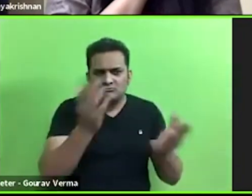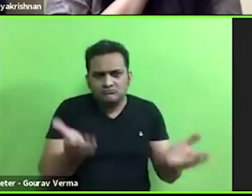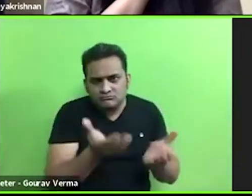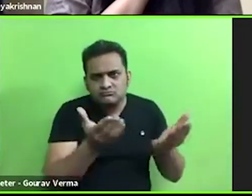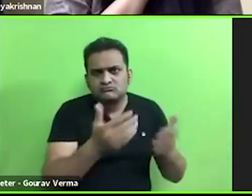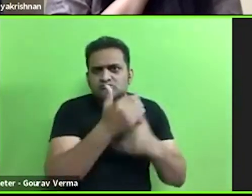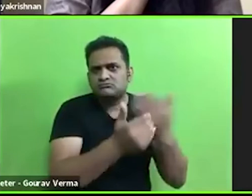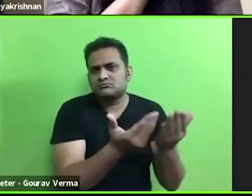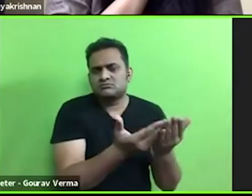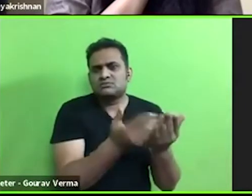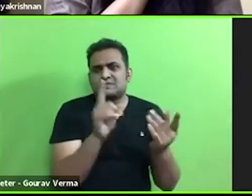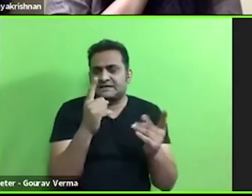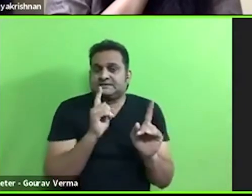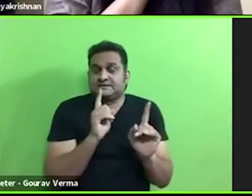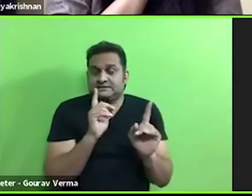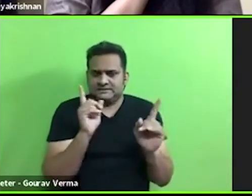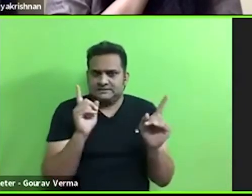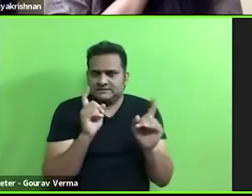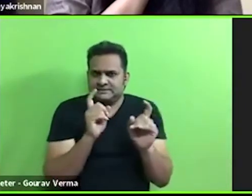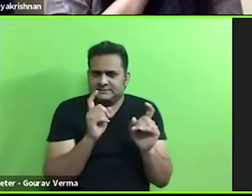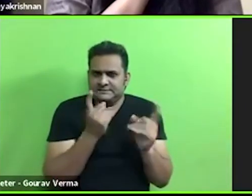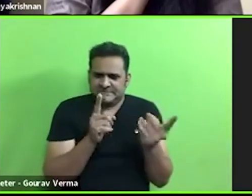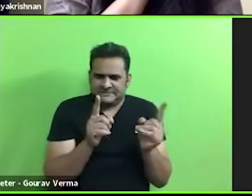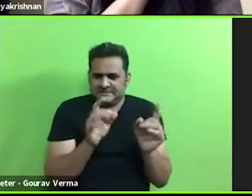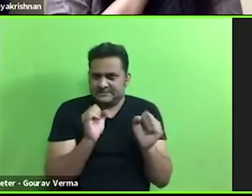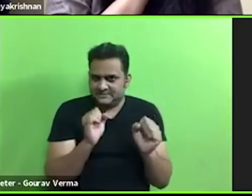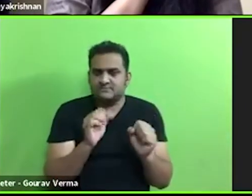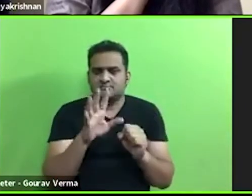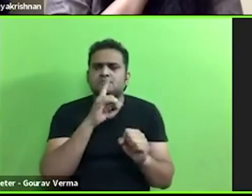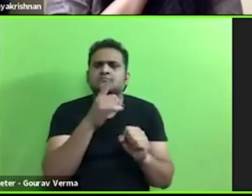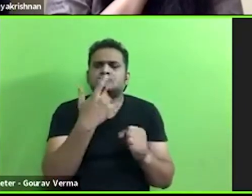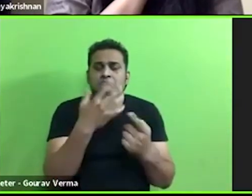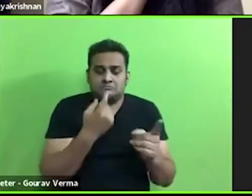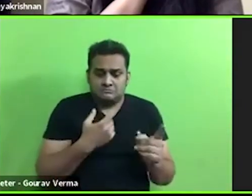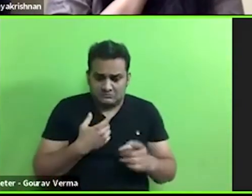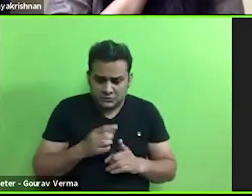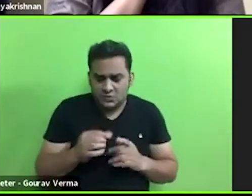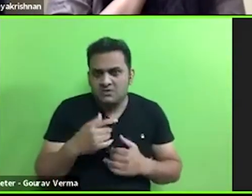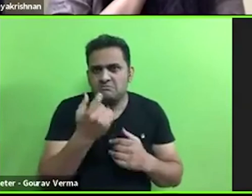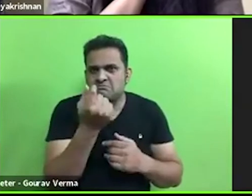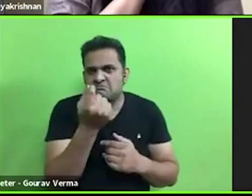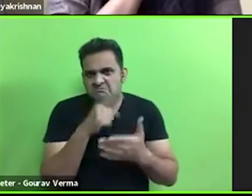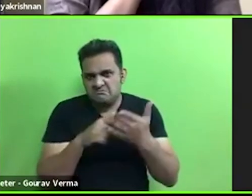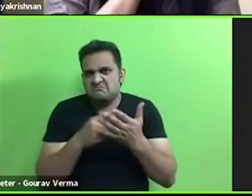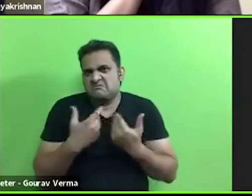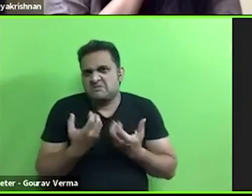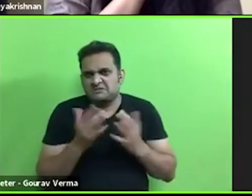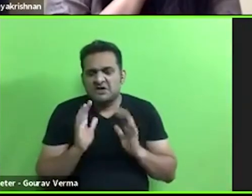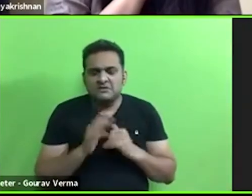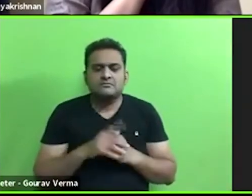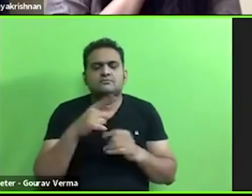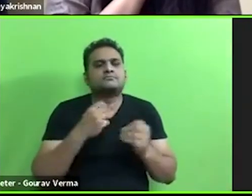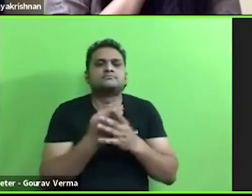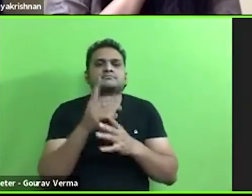So, but it's tricky. I will concede it's tricky. I concede that I probably will make mistakes. Okay. Let's first start from a position of saying I'm going to